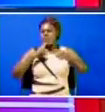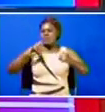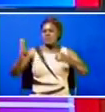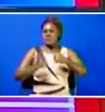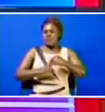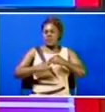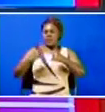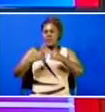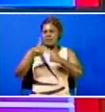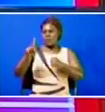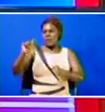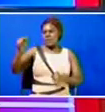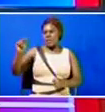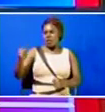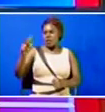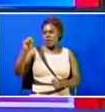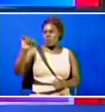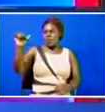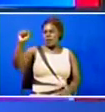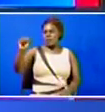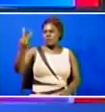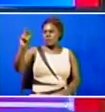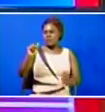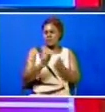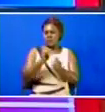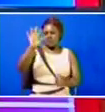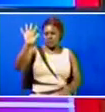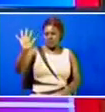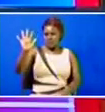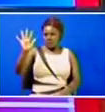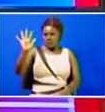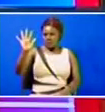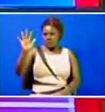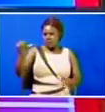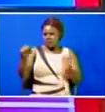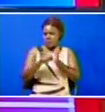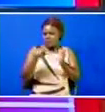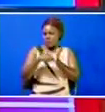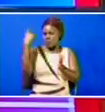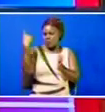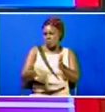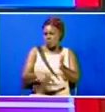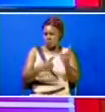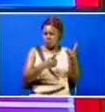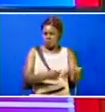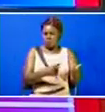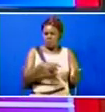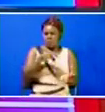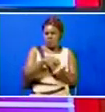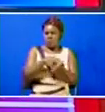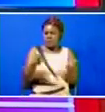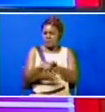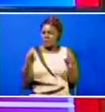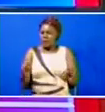791 million shillings NYS scandal of 2015. But just what went wrong with the prosecution of the cases, and should the same